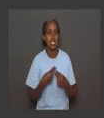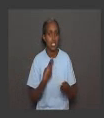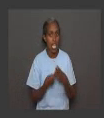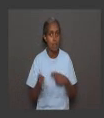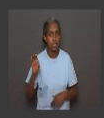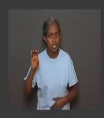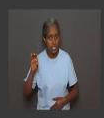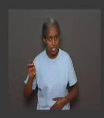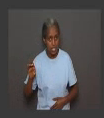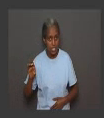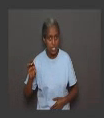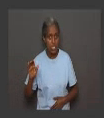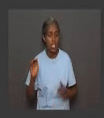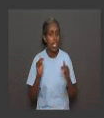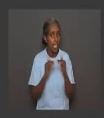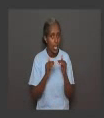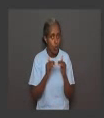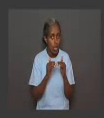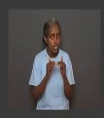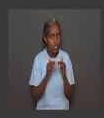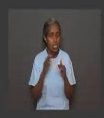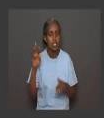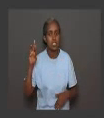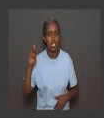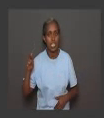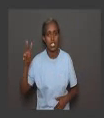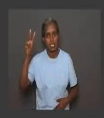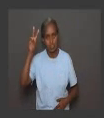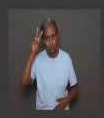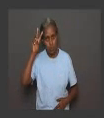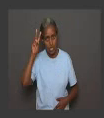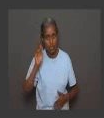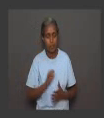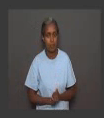times C equals the radius squared.